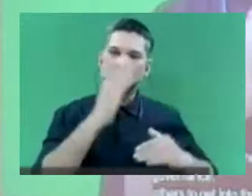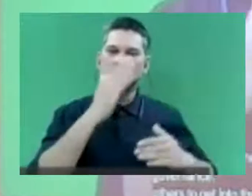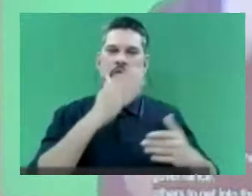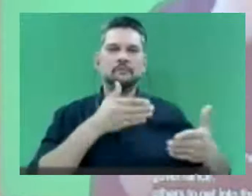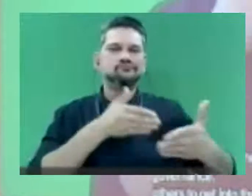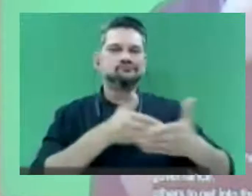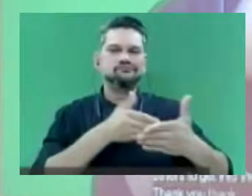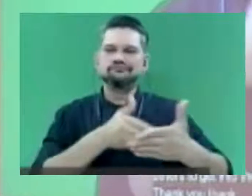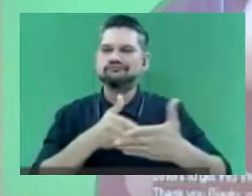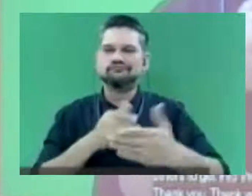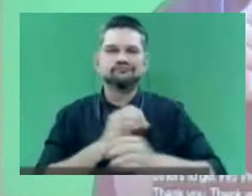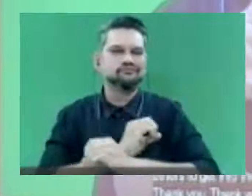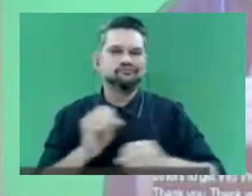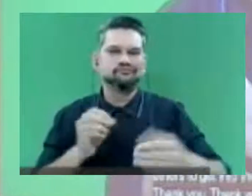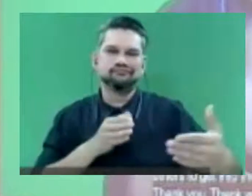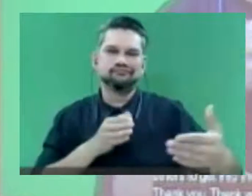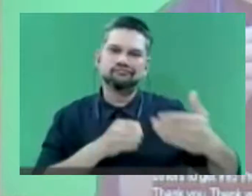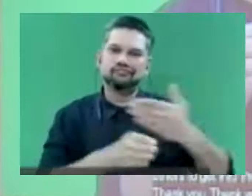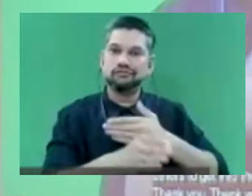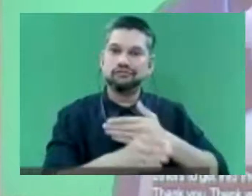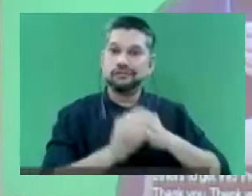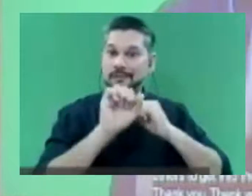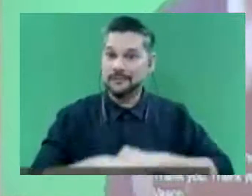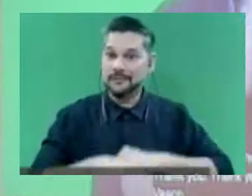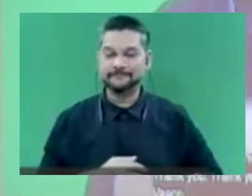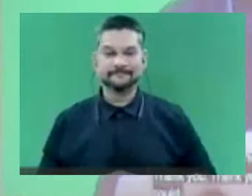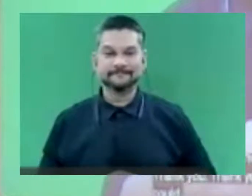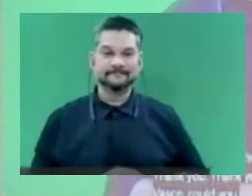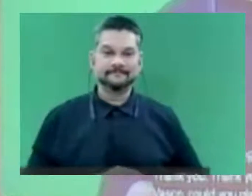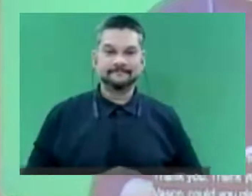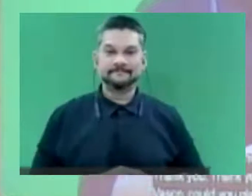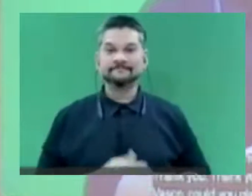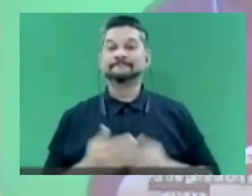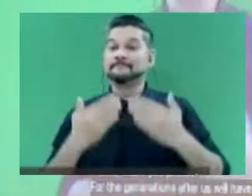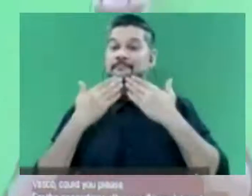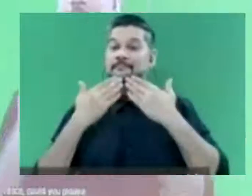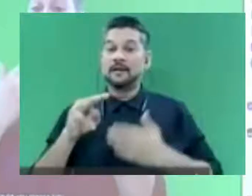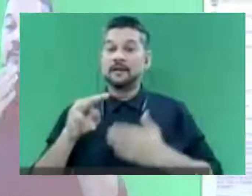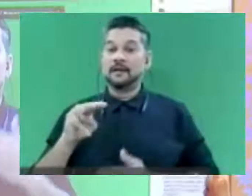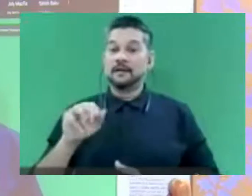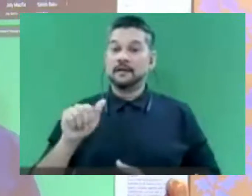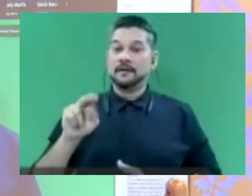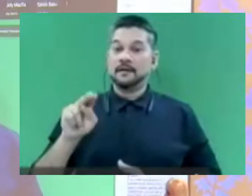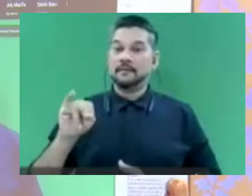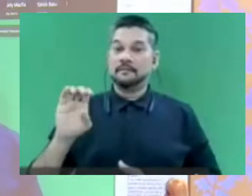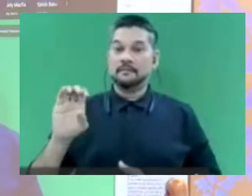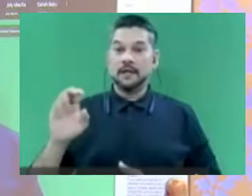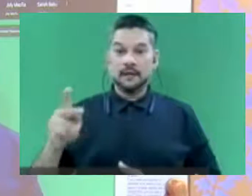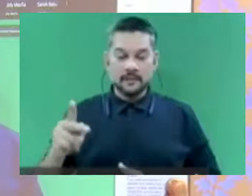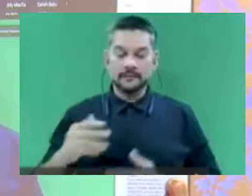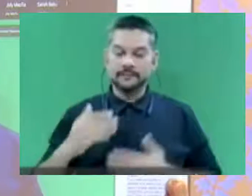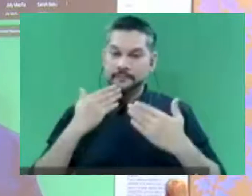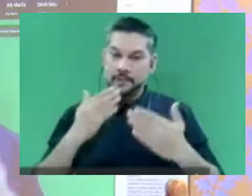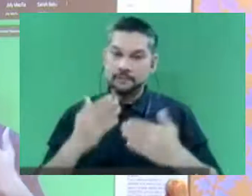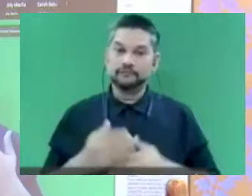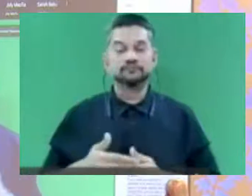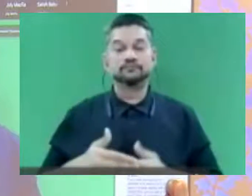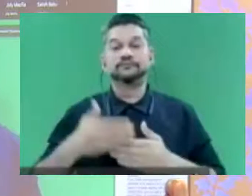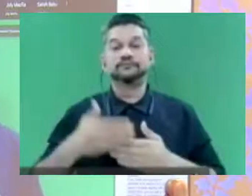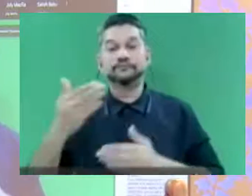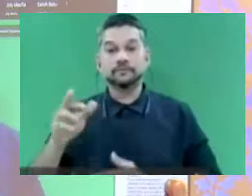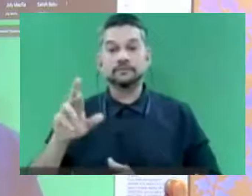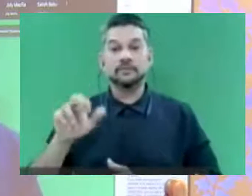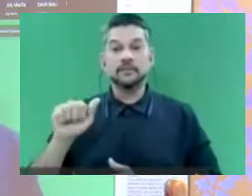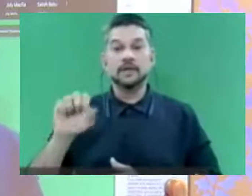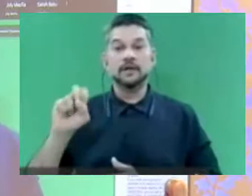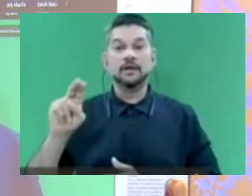Thank you. Thank you very much, Manique. And Vashkar, could you please talk about your pathway to